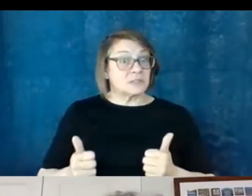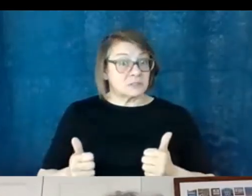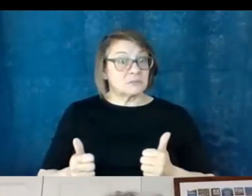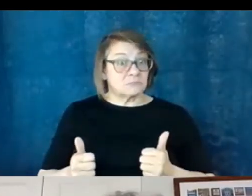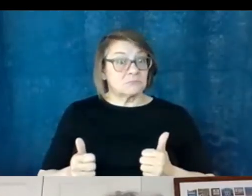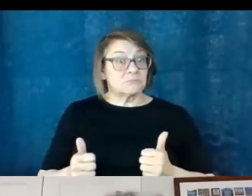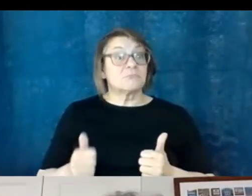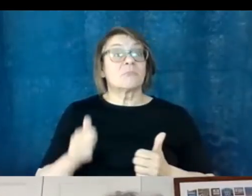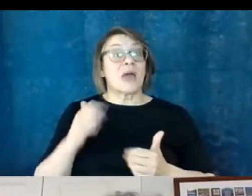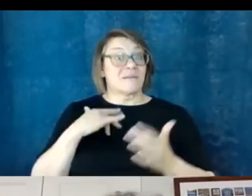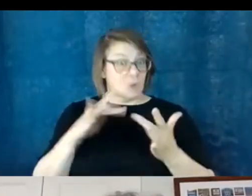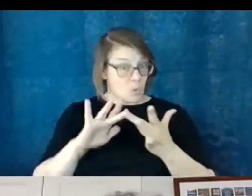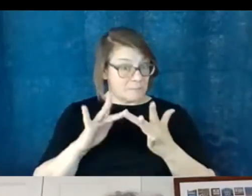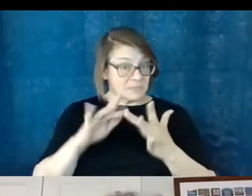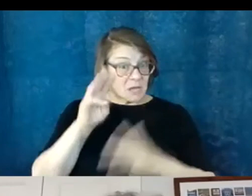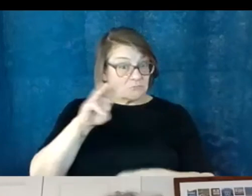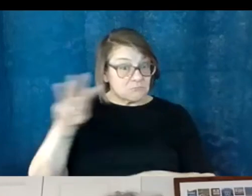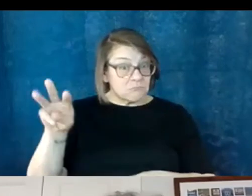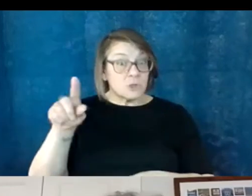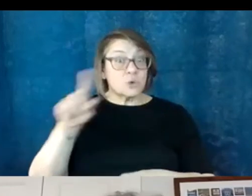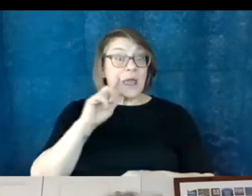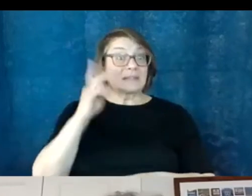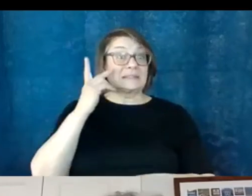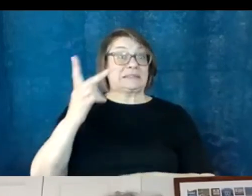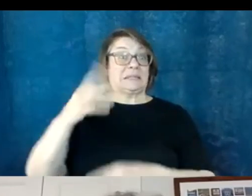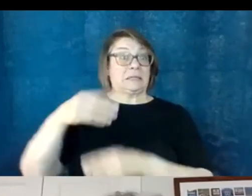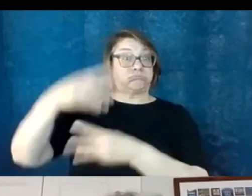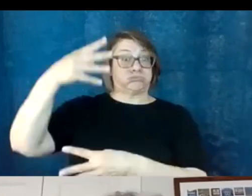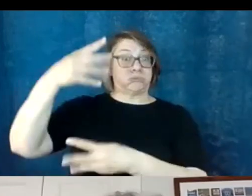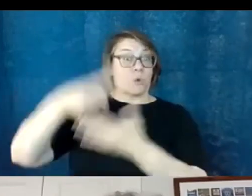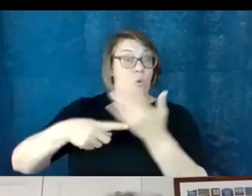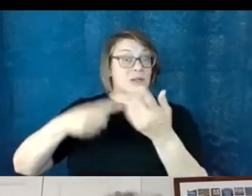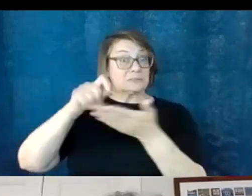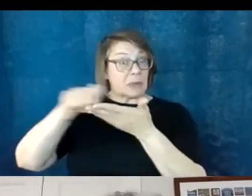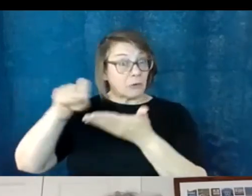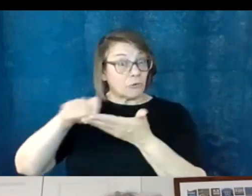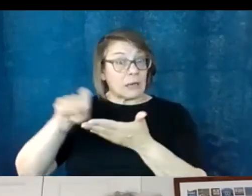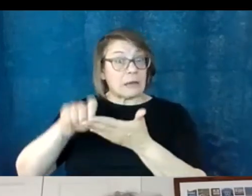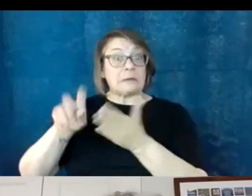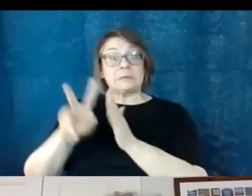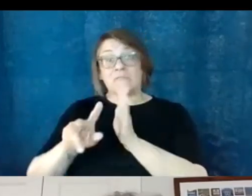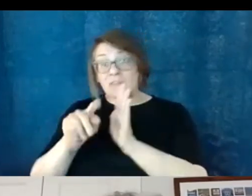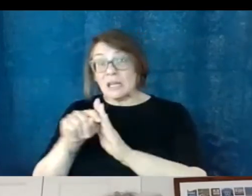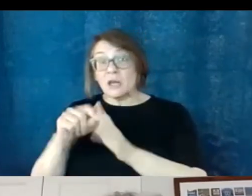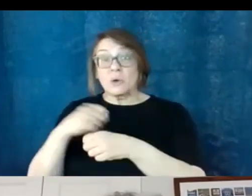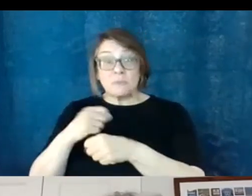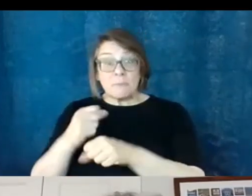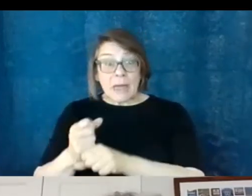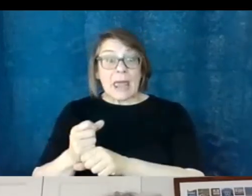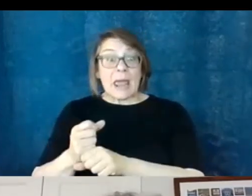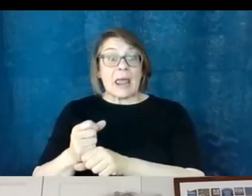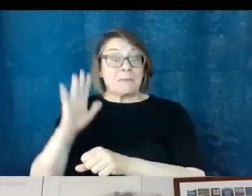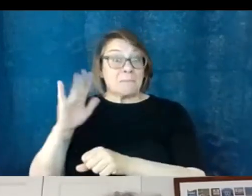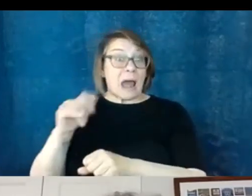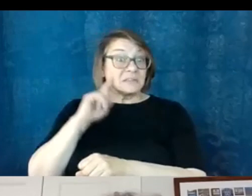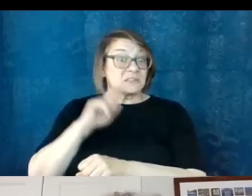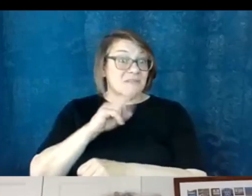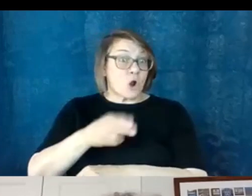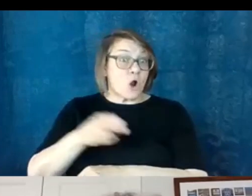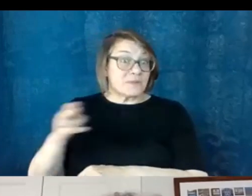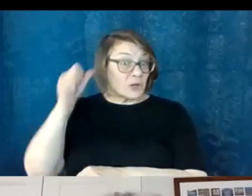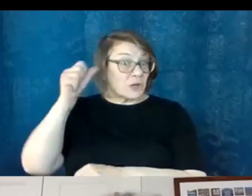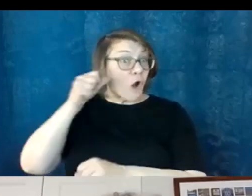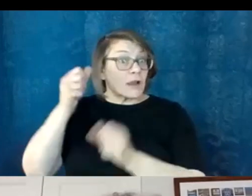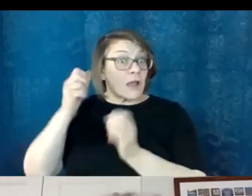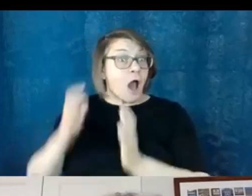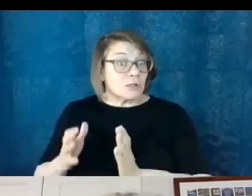a website, and you can see things that have been written, videos that have been made by deaf and hard of hearing audiologists to learn